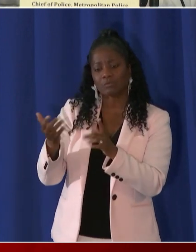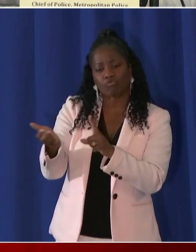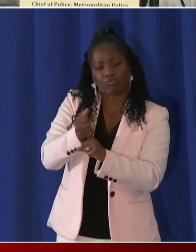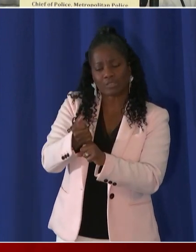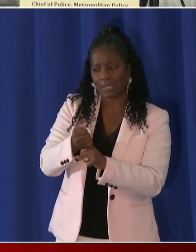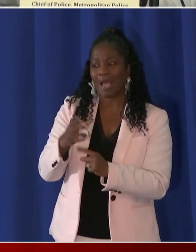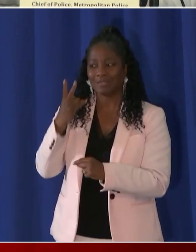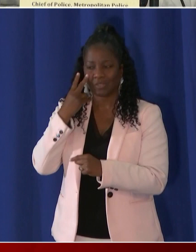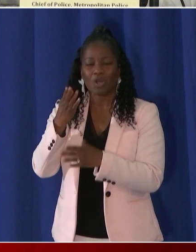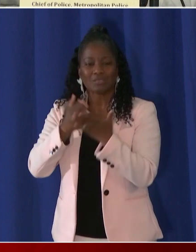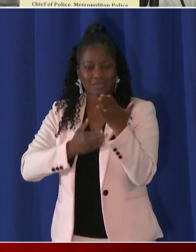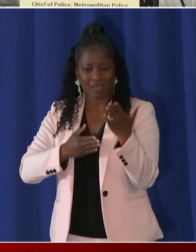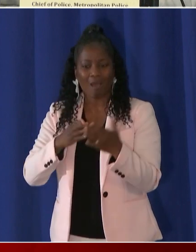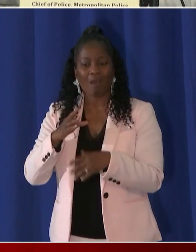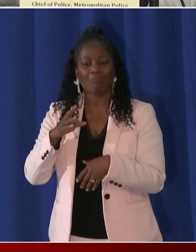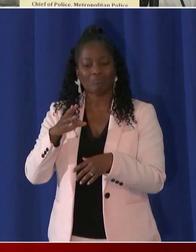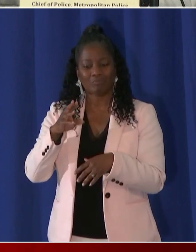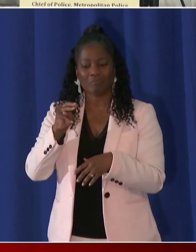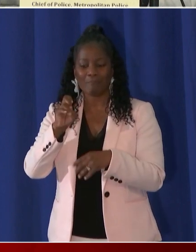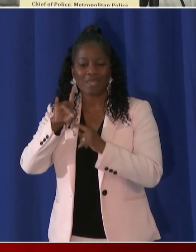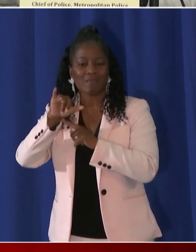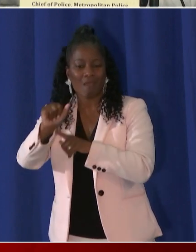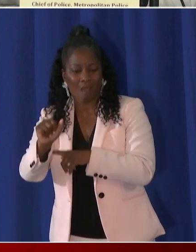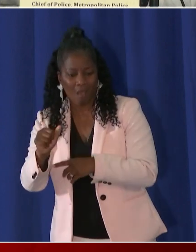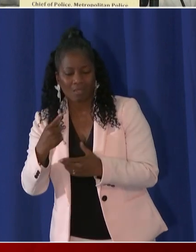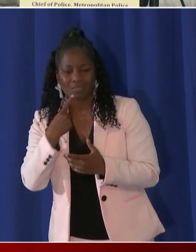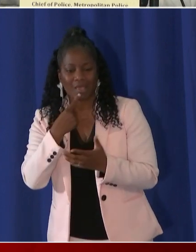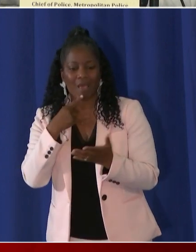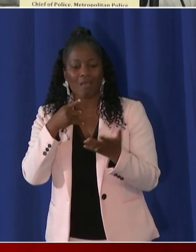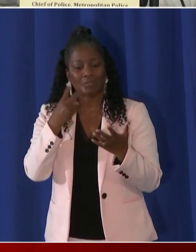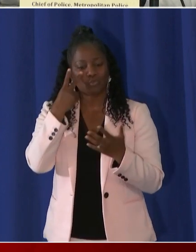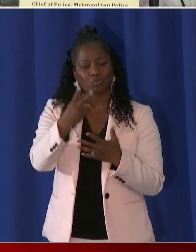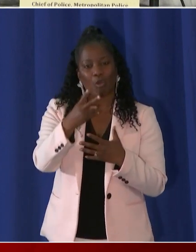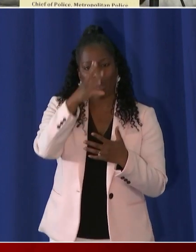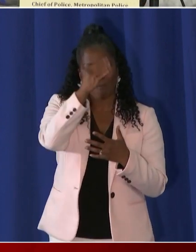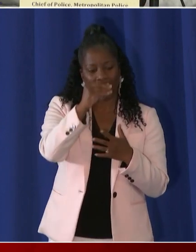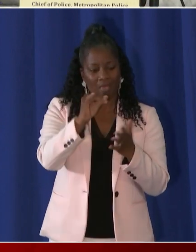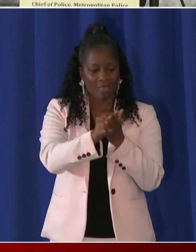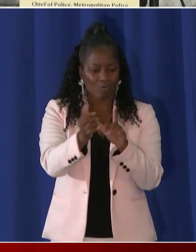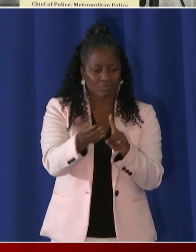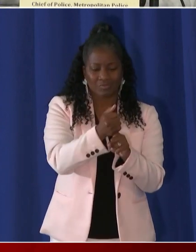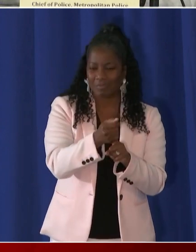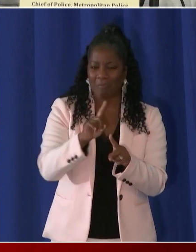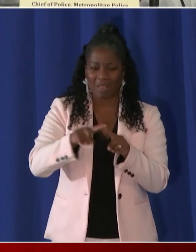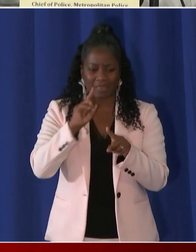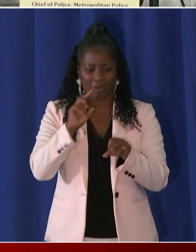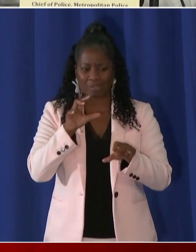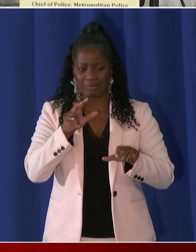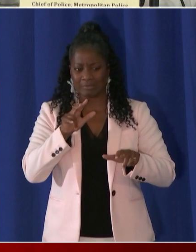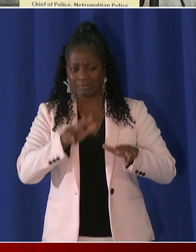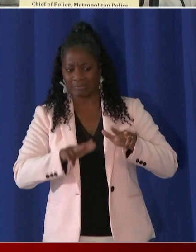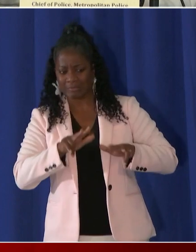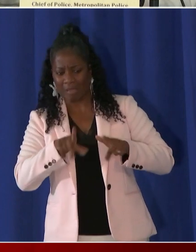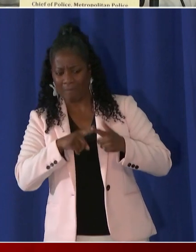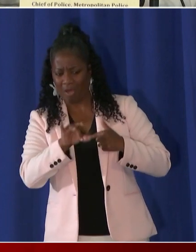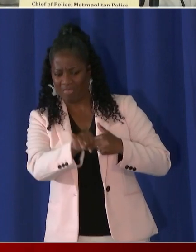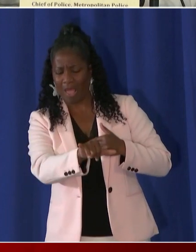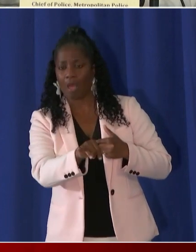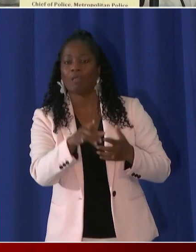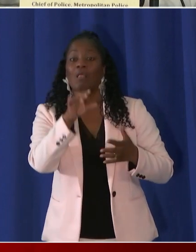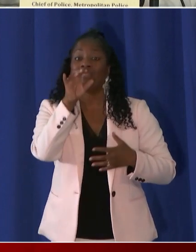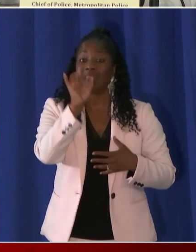media reports of an individual who was being arrested by members of the Metropolitan Police Department, and they were quite unsure what that was.